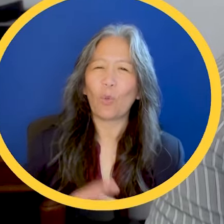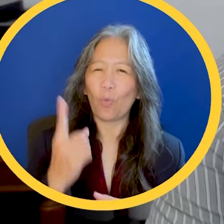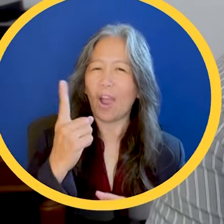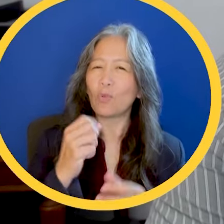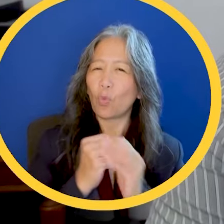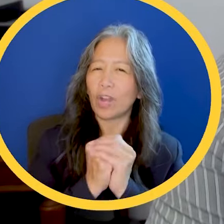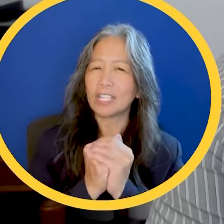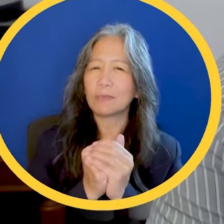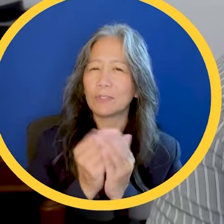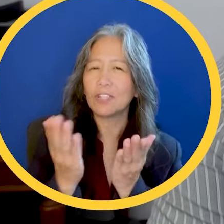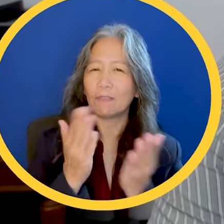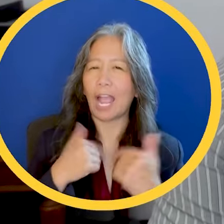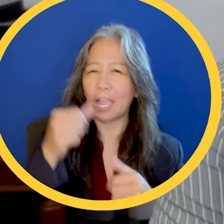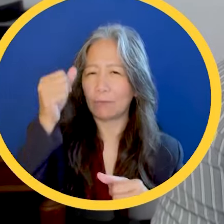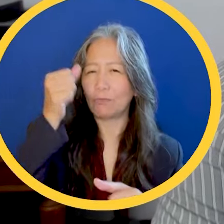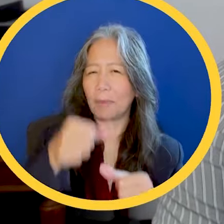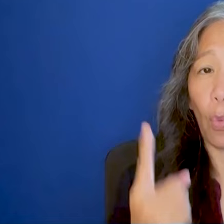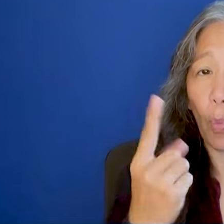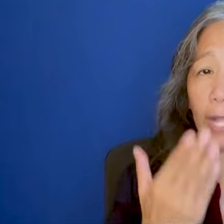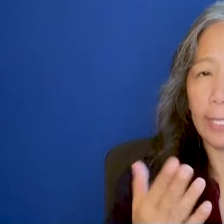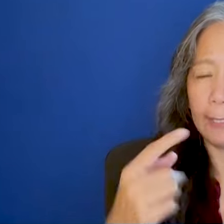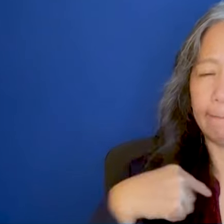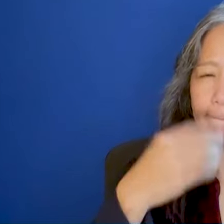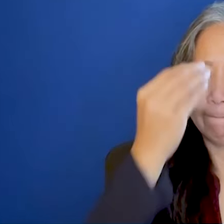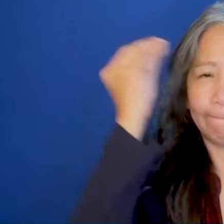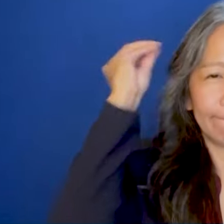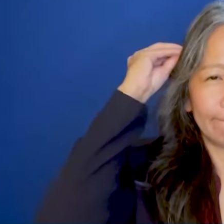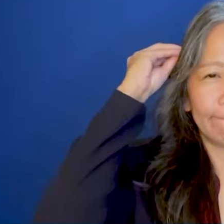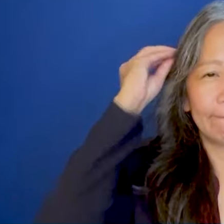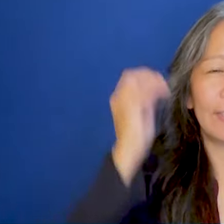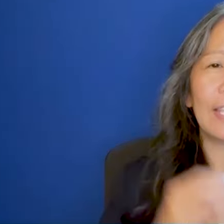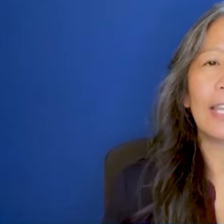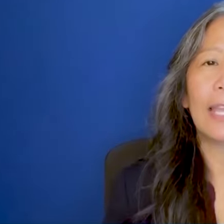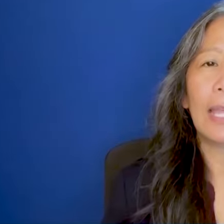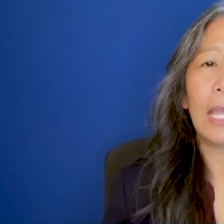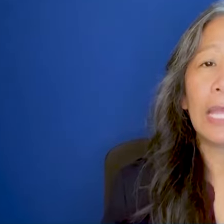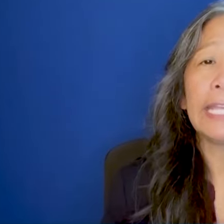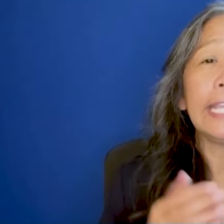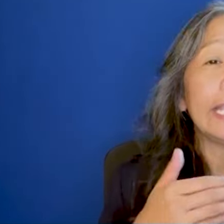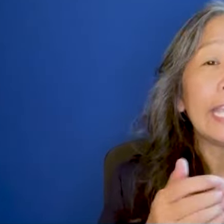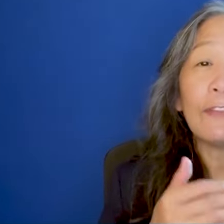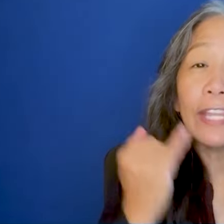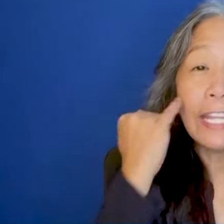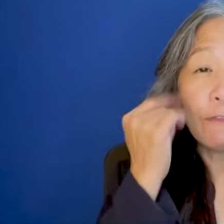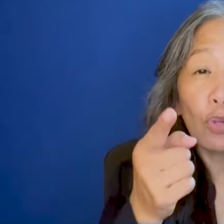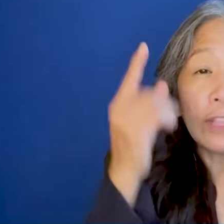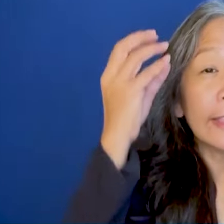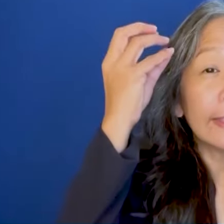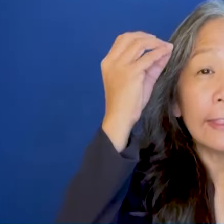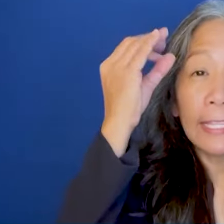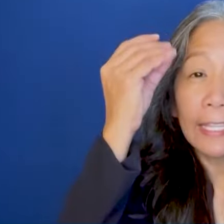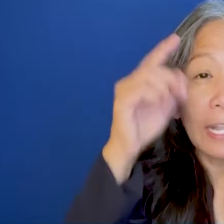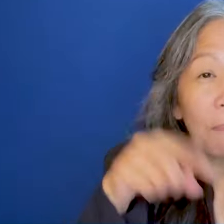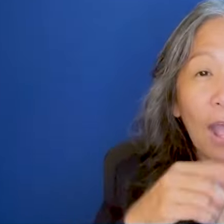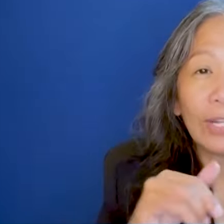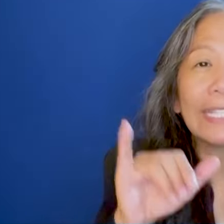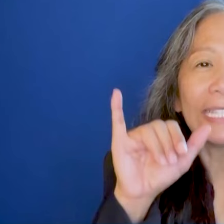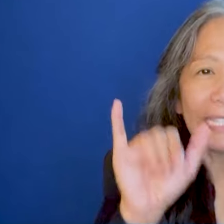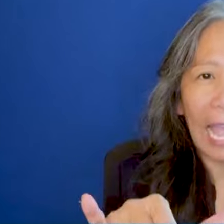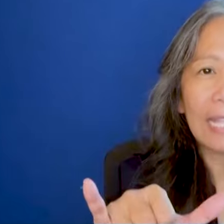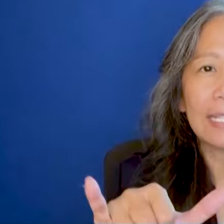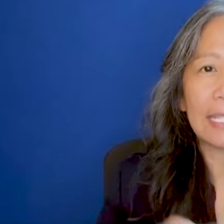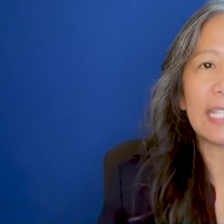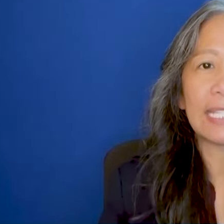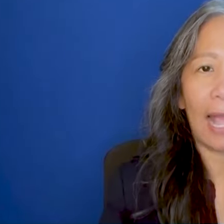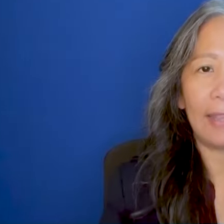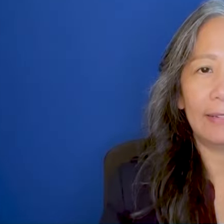worship service I do remember, and the minister did say one thing that really stuck out to me, which was, even if you're thinking about it,